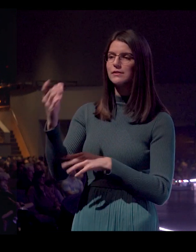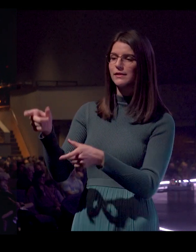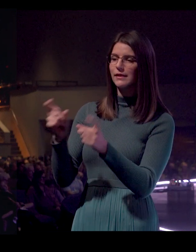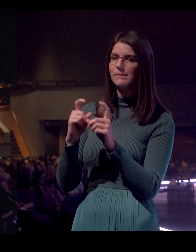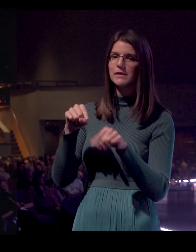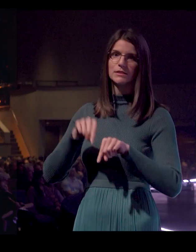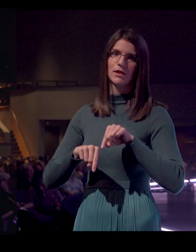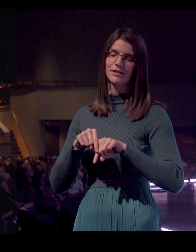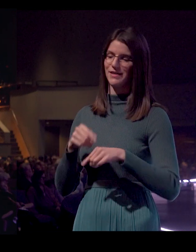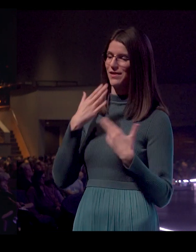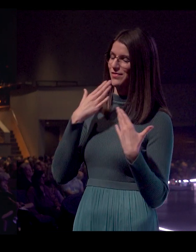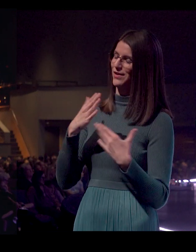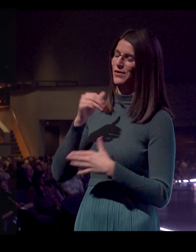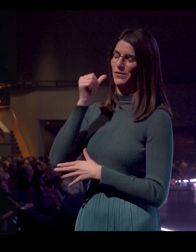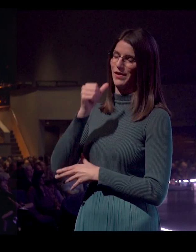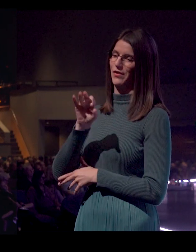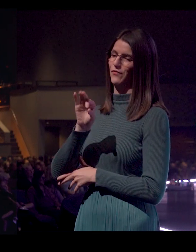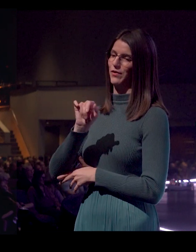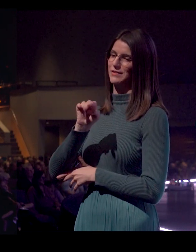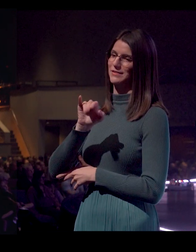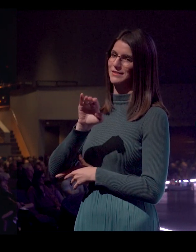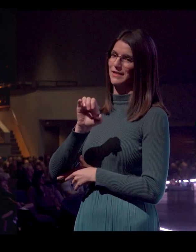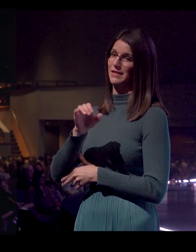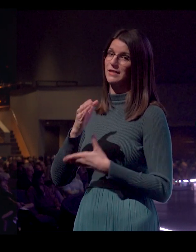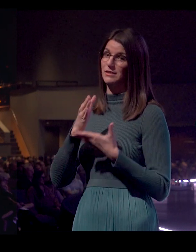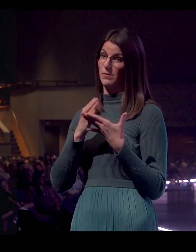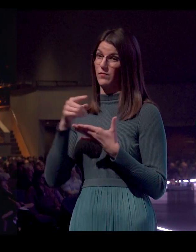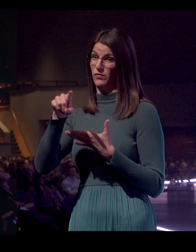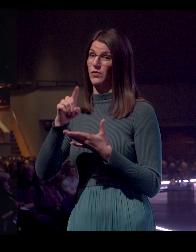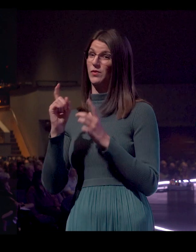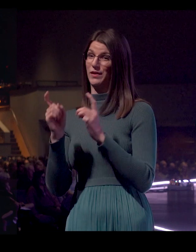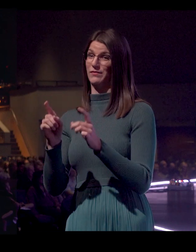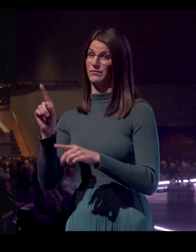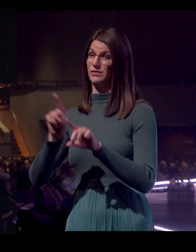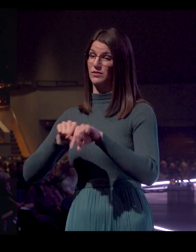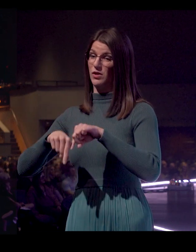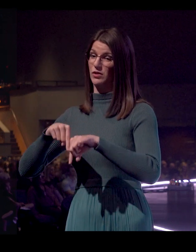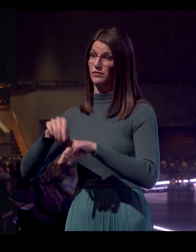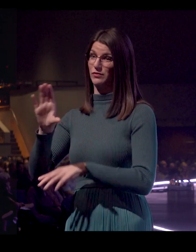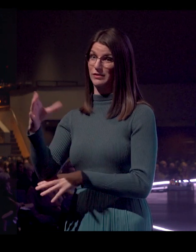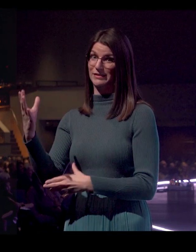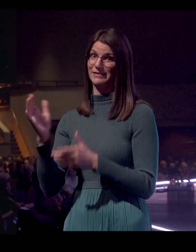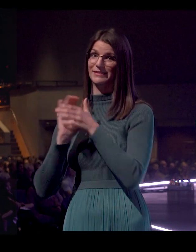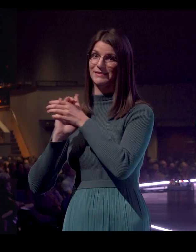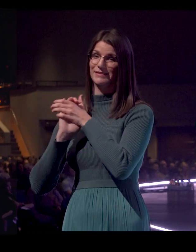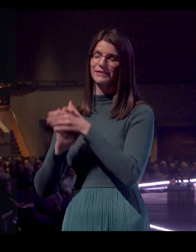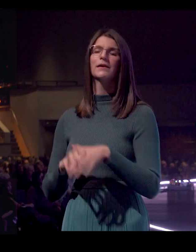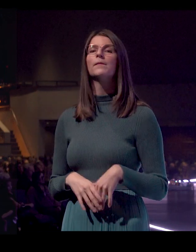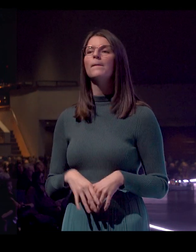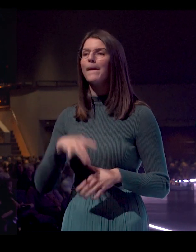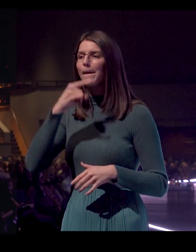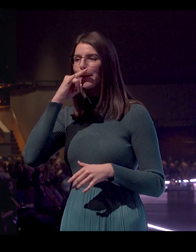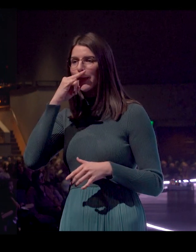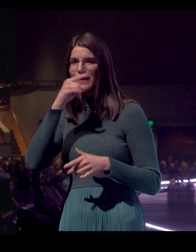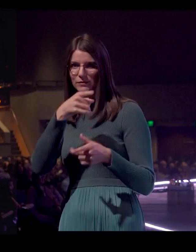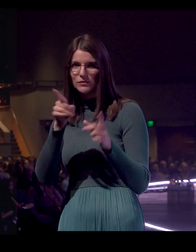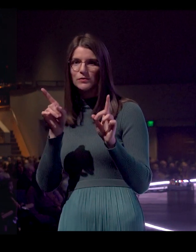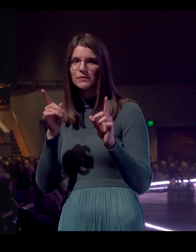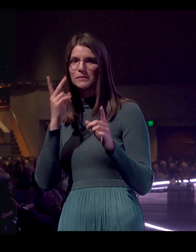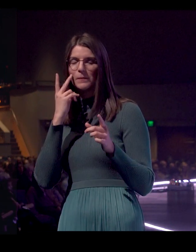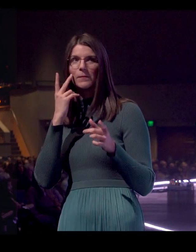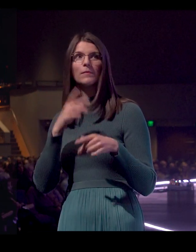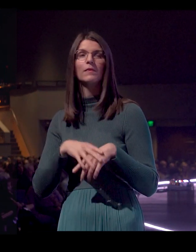Christmas. Congratulations, all right. Kids, I'll have you play along with this one. Star Wars Lego set, want or a need?